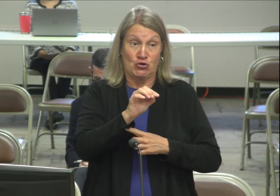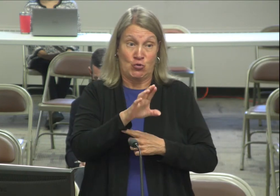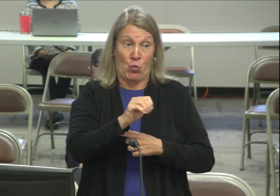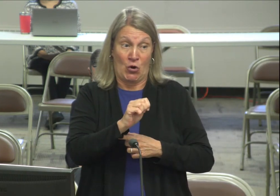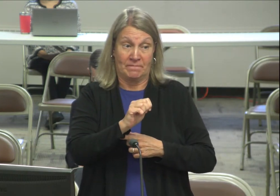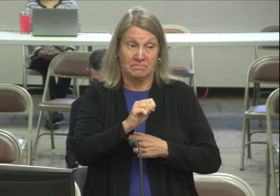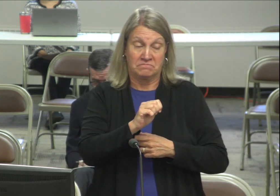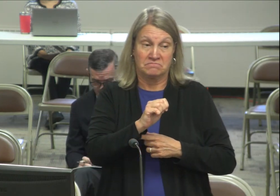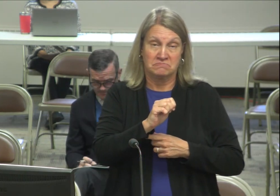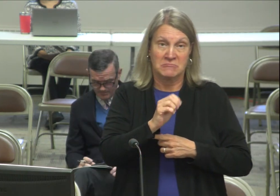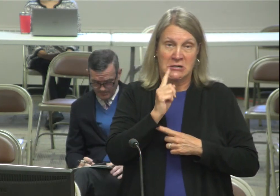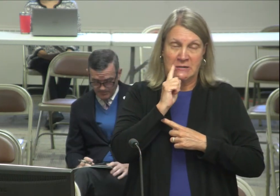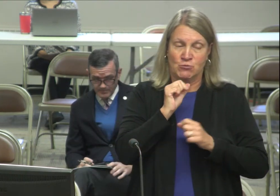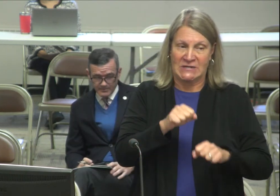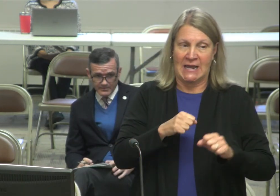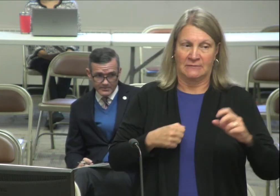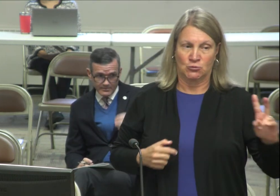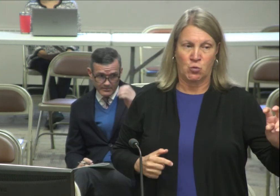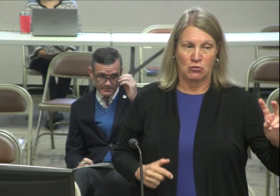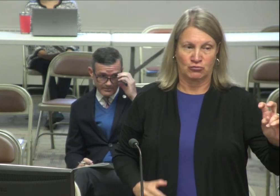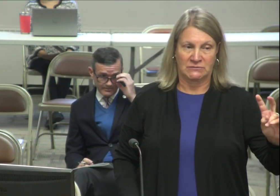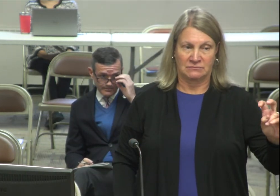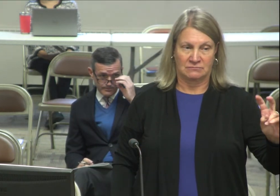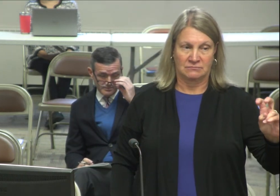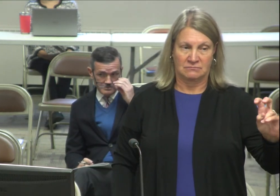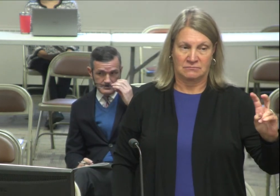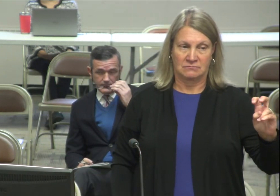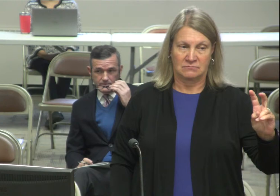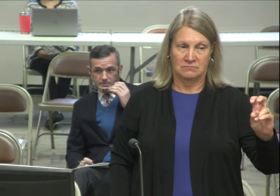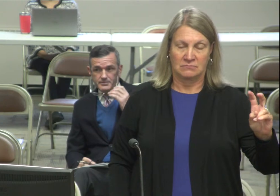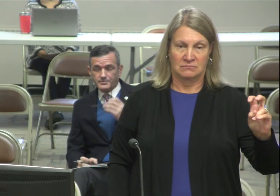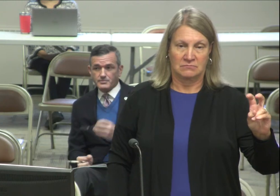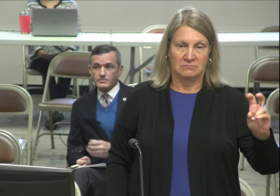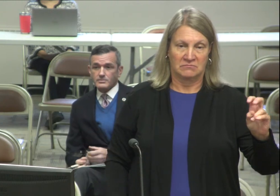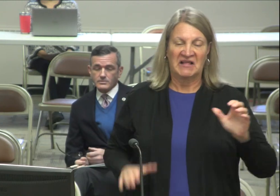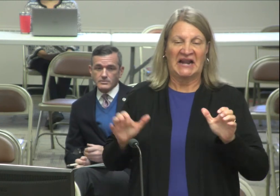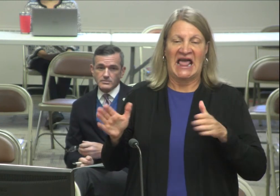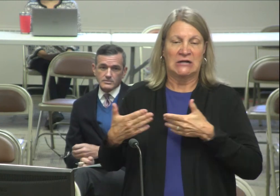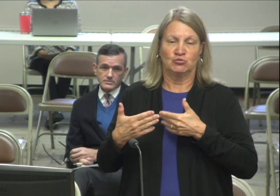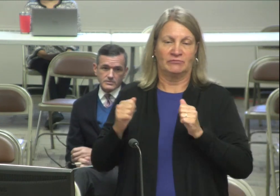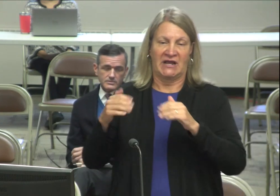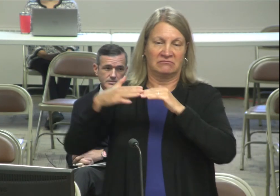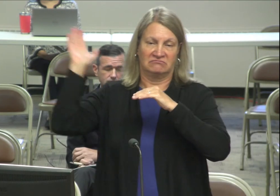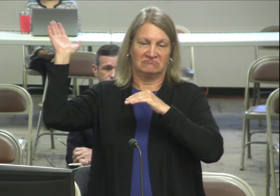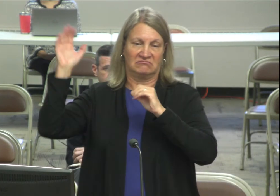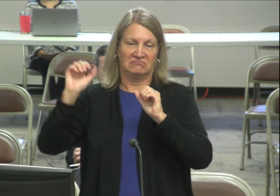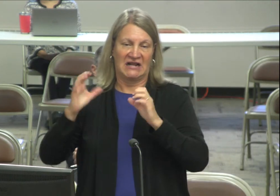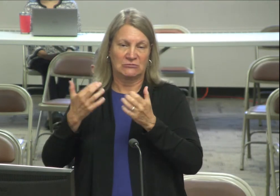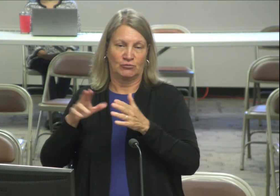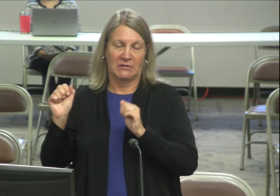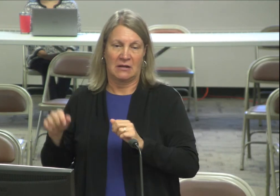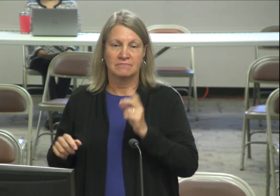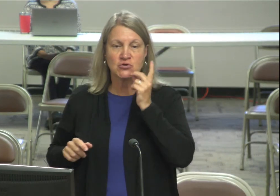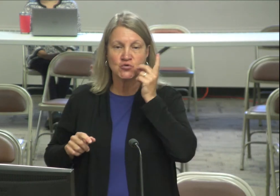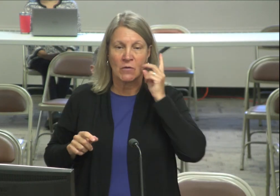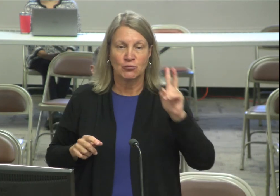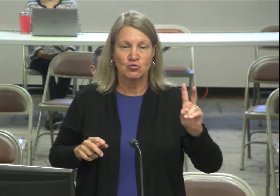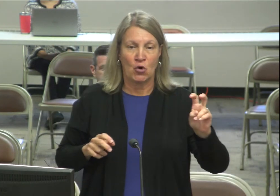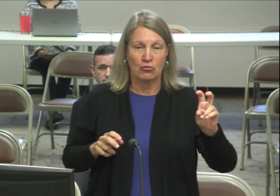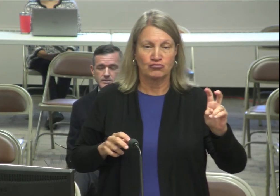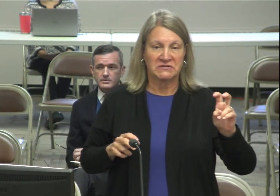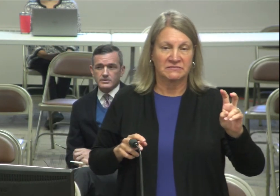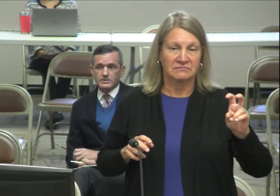our full capacity for our dorms I think we could house 200 students our